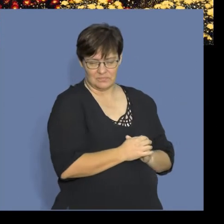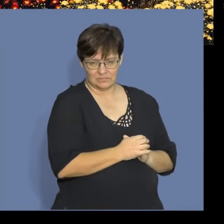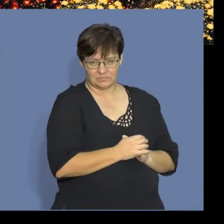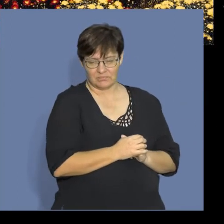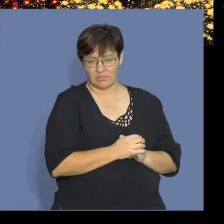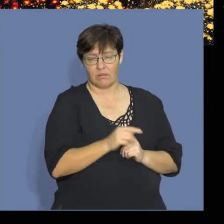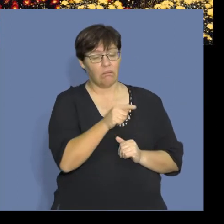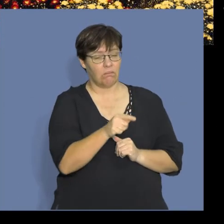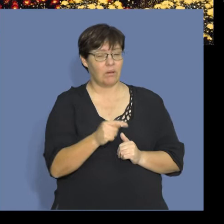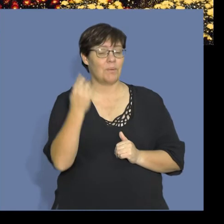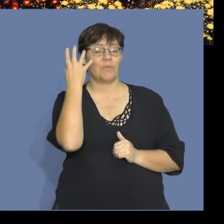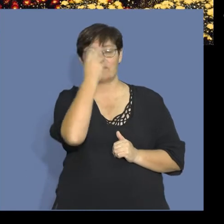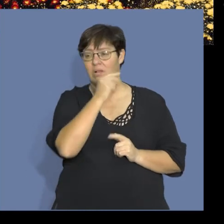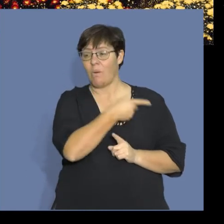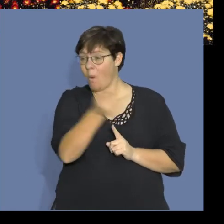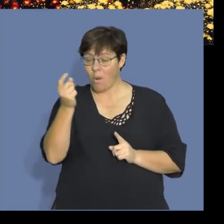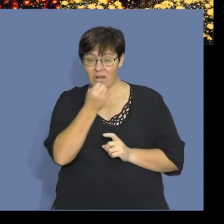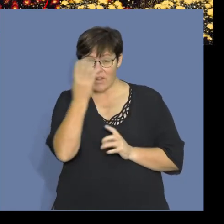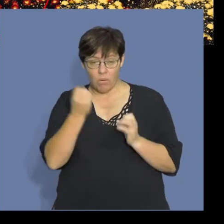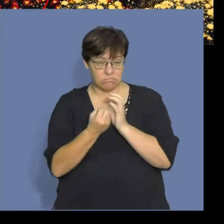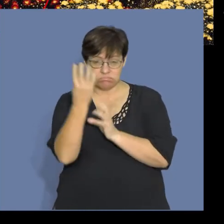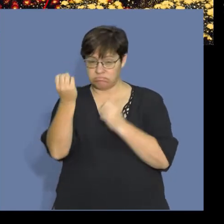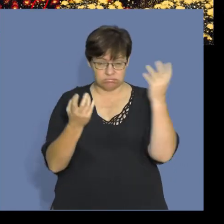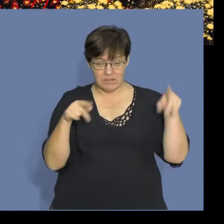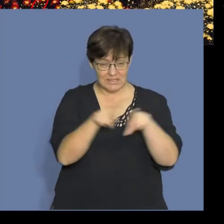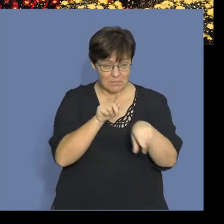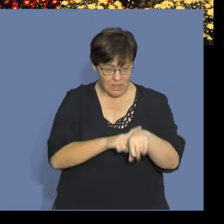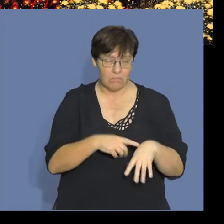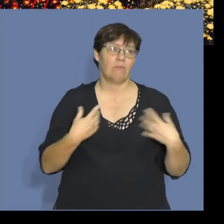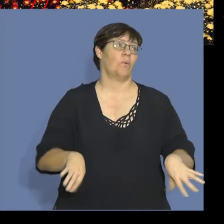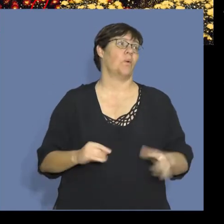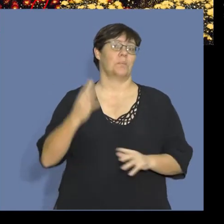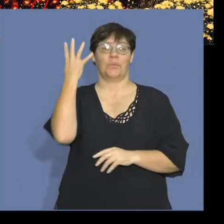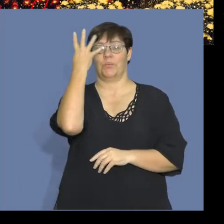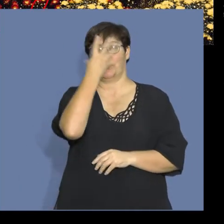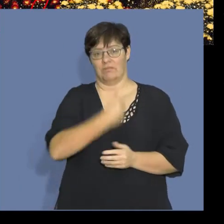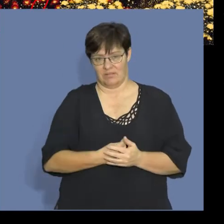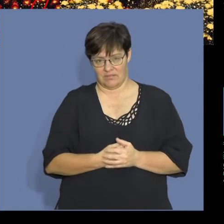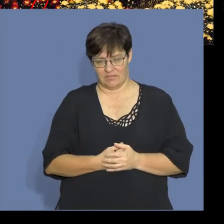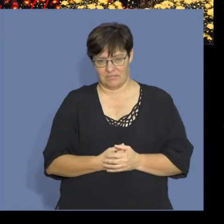It's amazing how beautiful these look when all the flowers blossom at the same time.